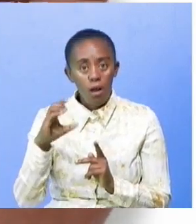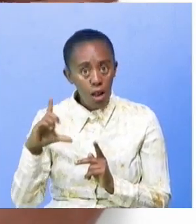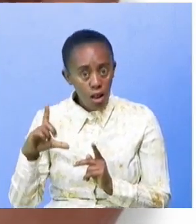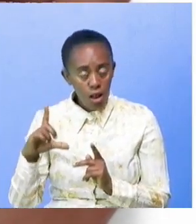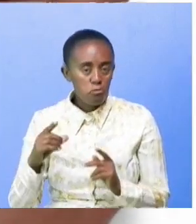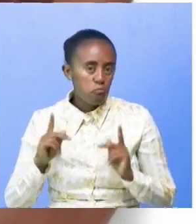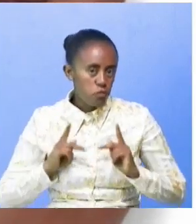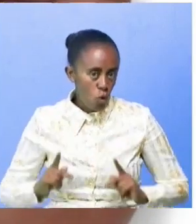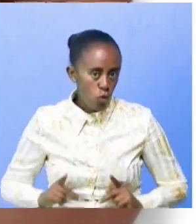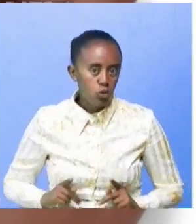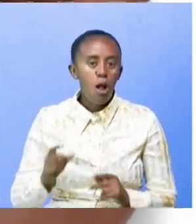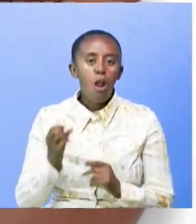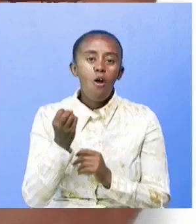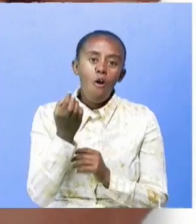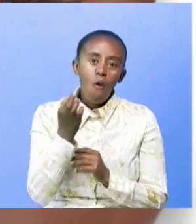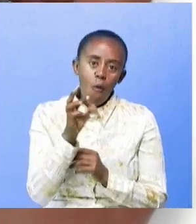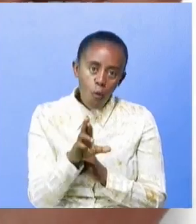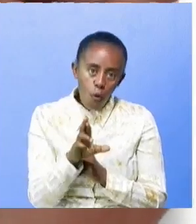or